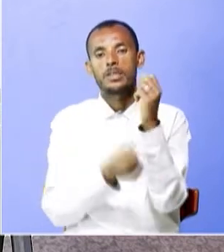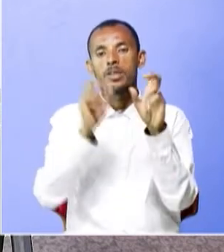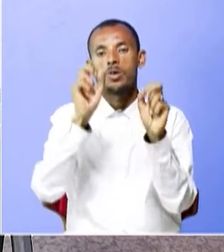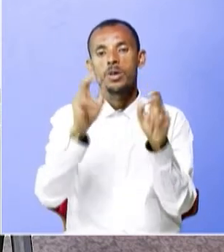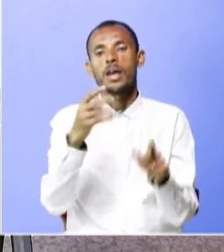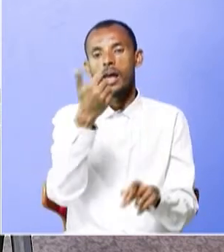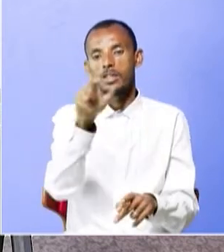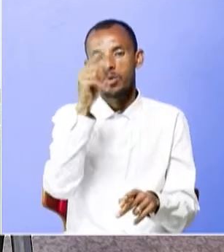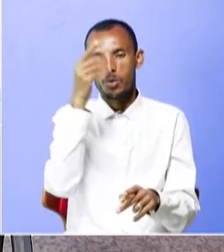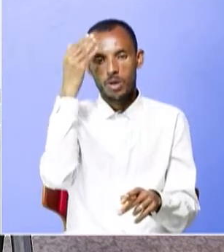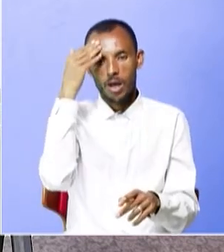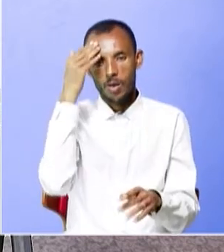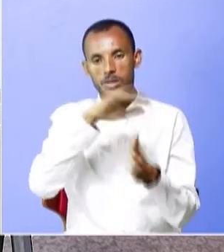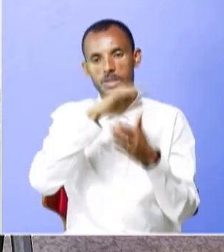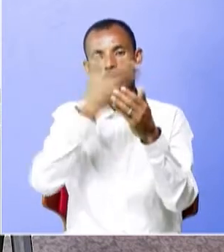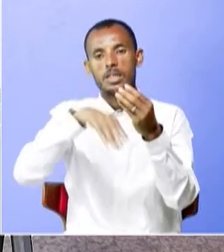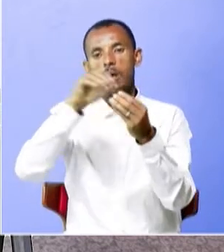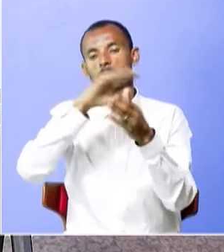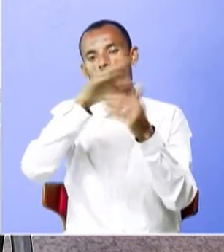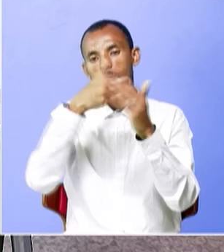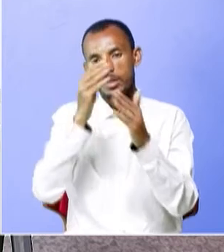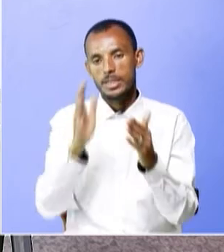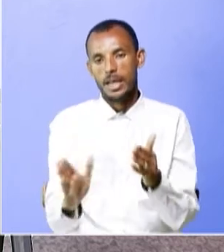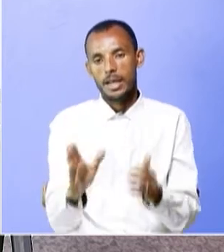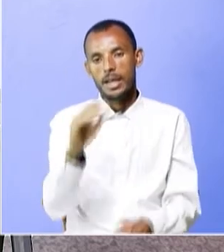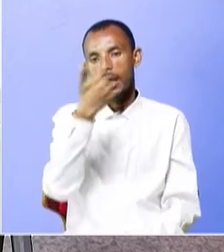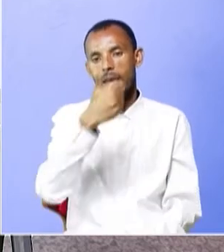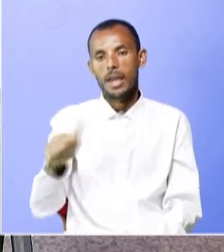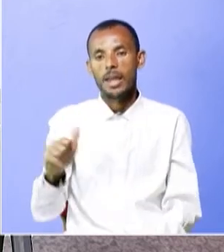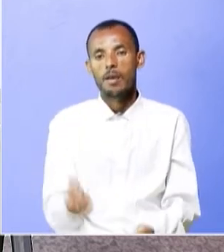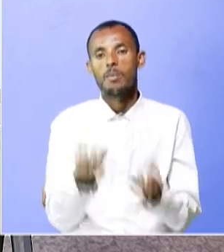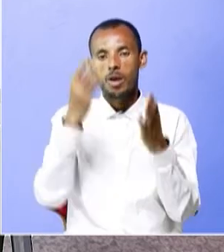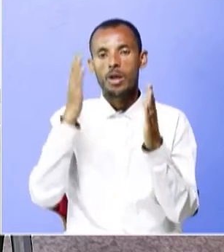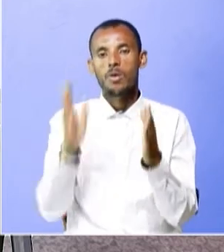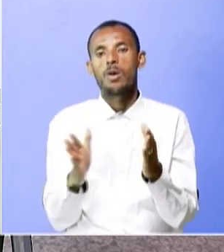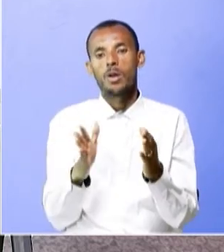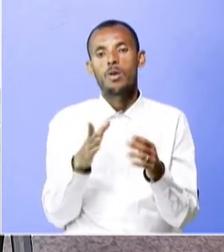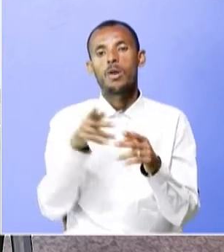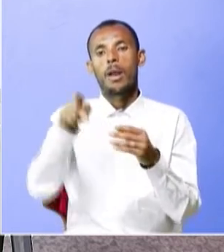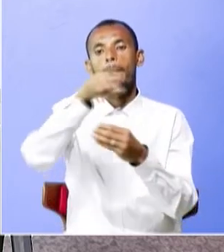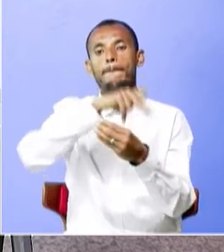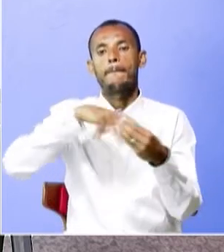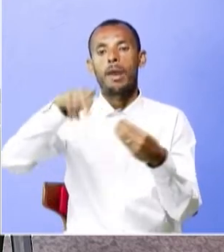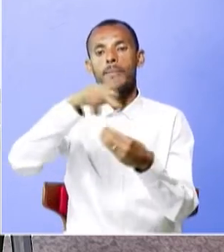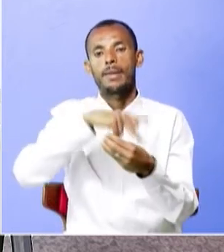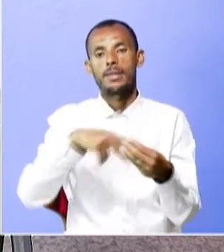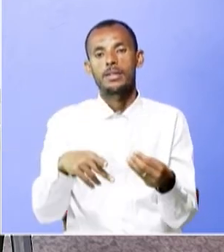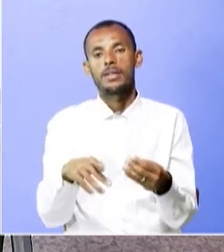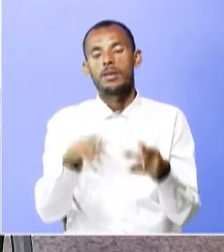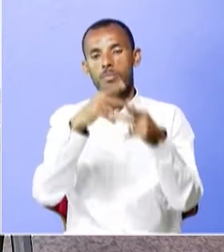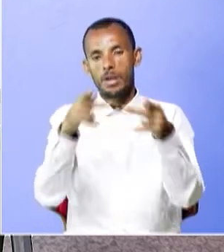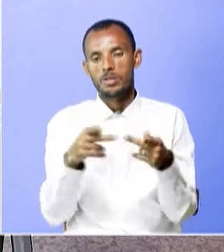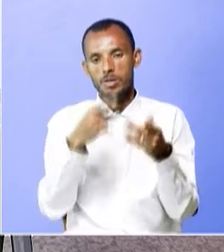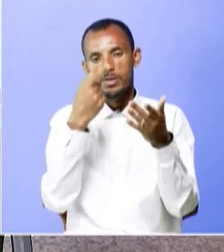as you all know, the sum of all sides of any polygon is called a perimeter. So in place of